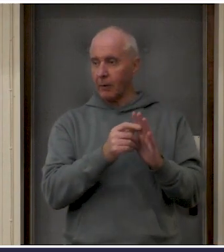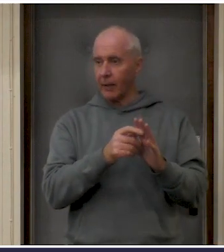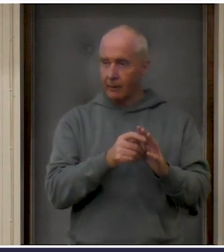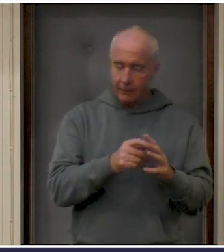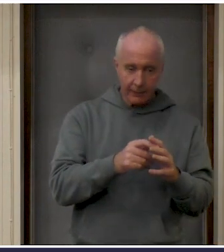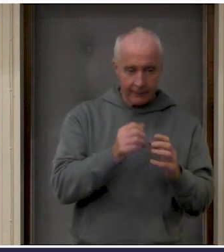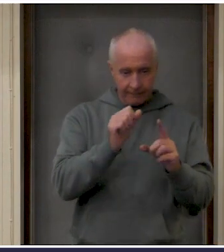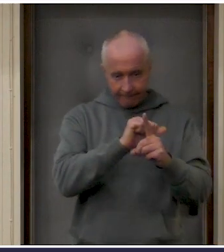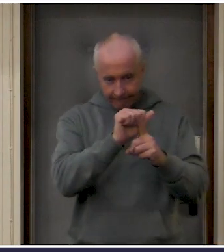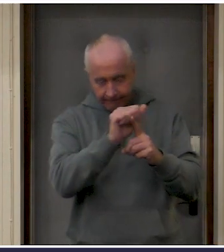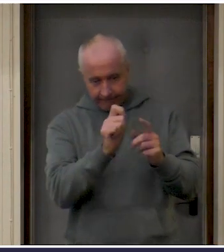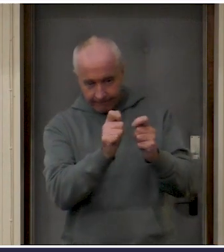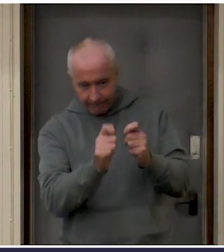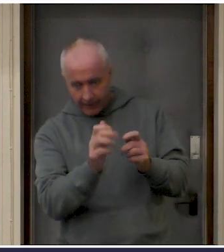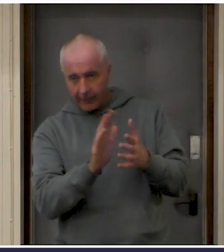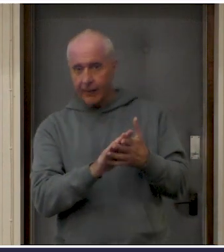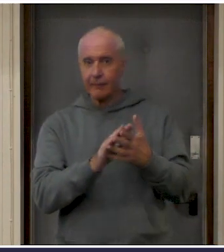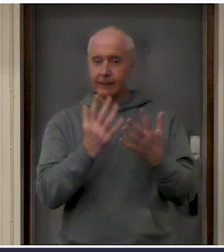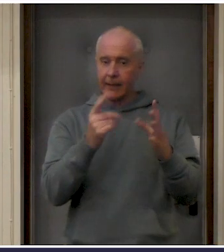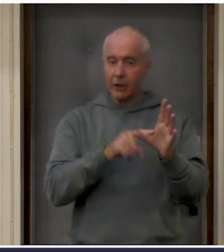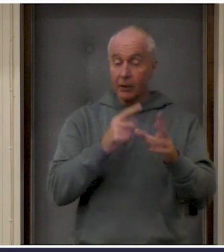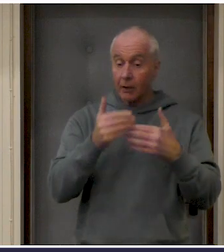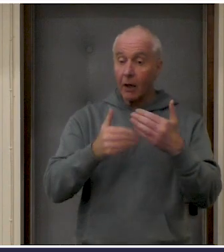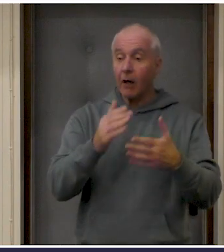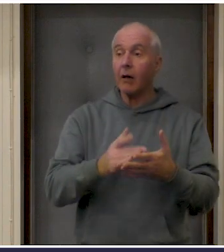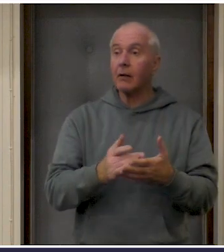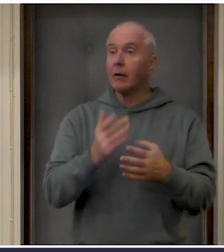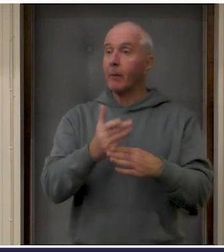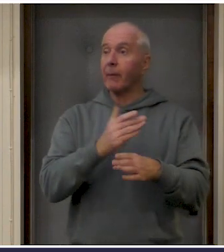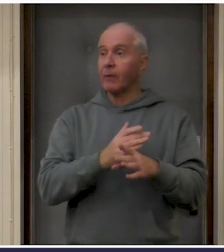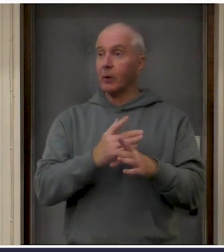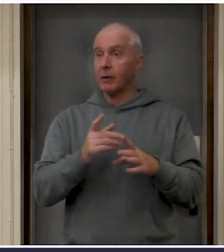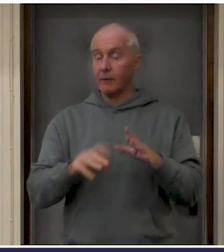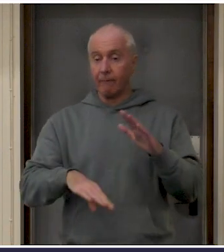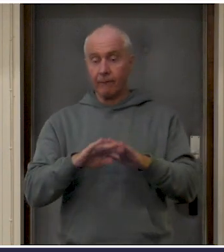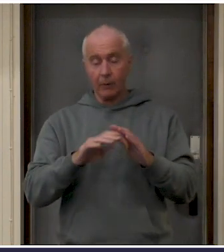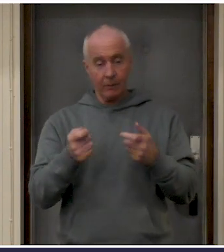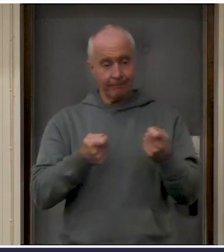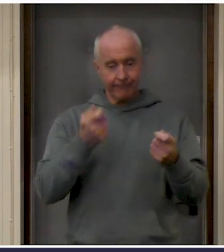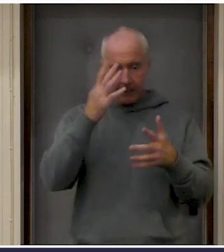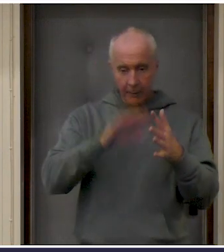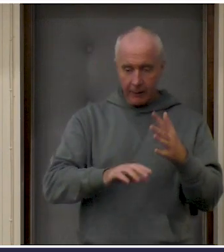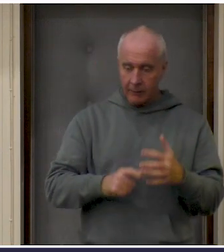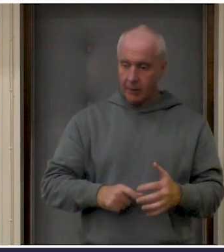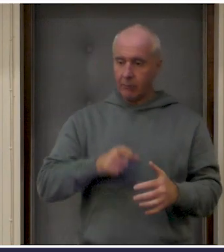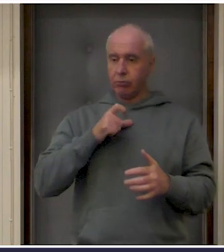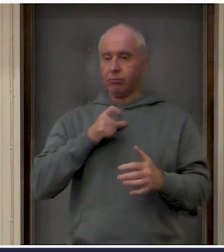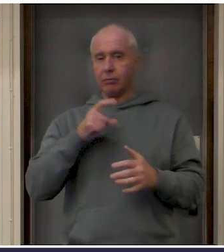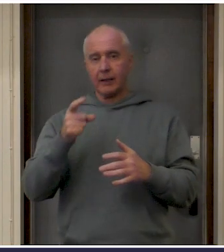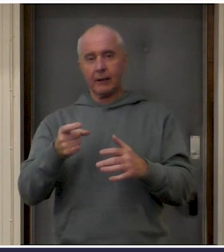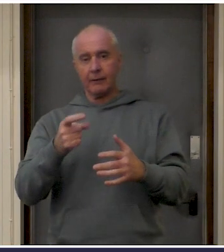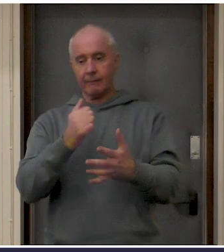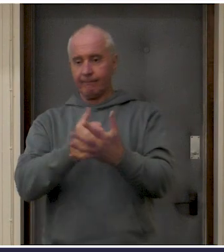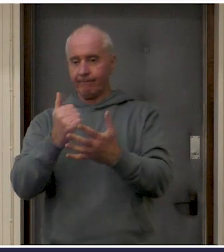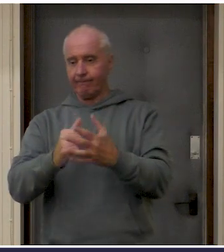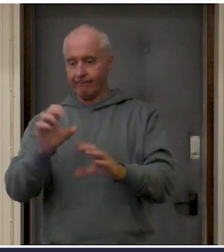lots of things, and then I need to operate it for 10 years before I get all the operating experience and the confidence that a load of banks will give me